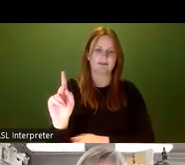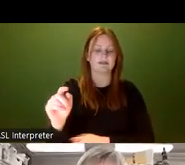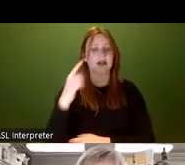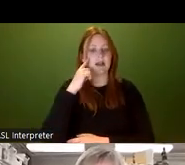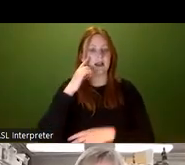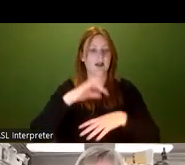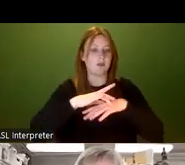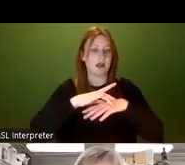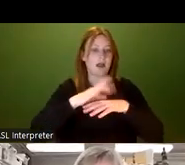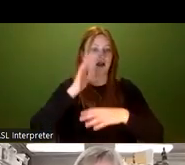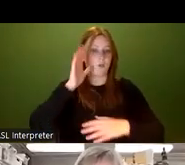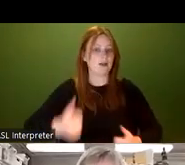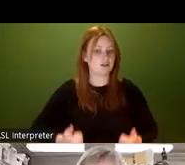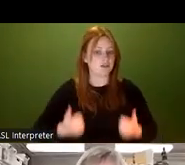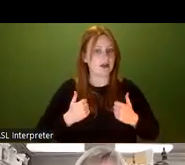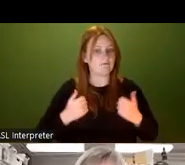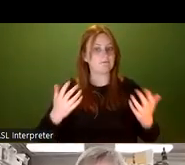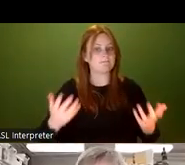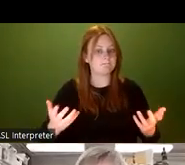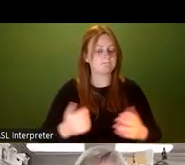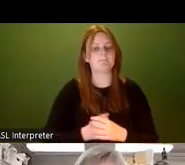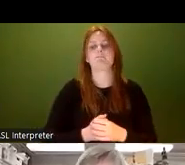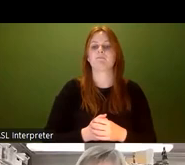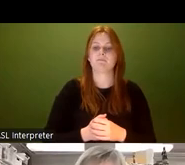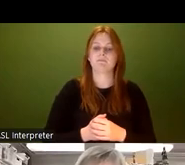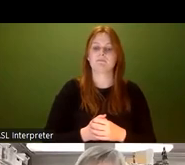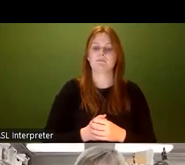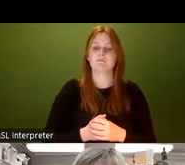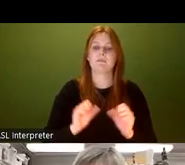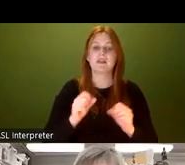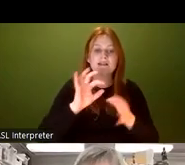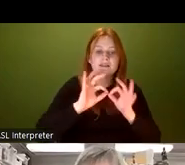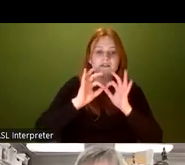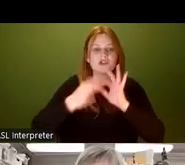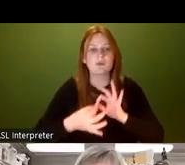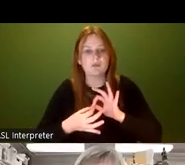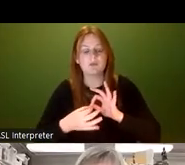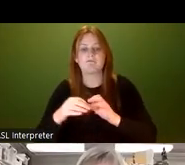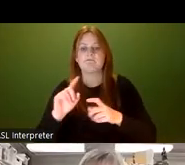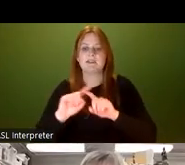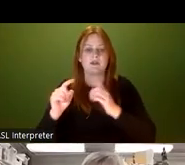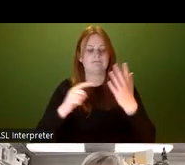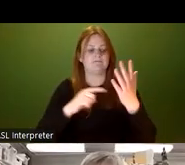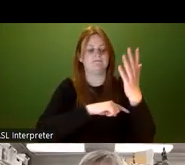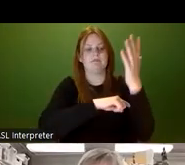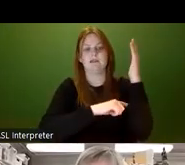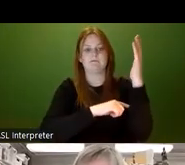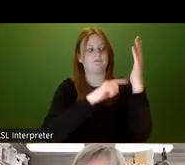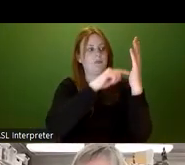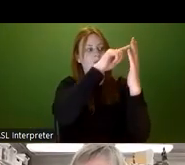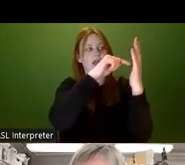will survive. So these have been interpreted as branches. I've had many